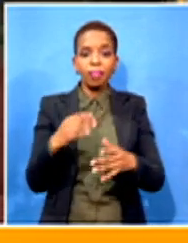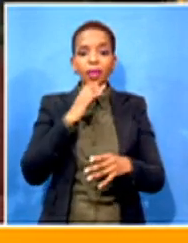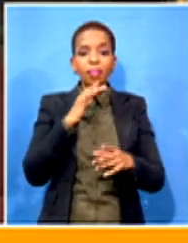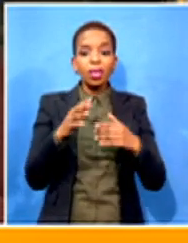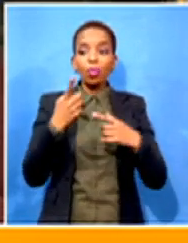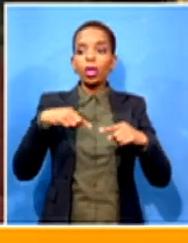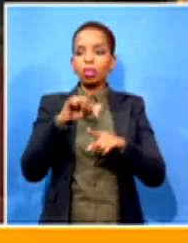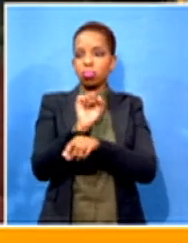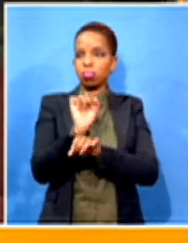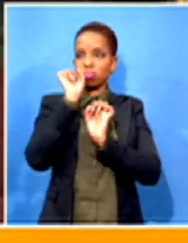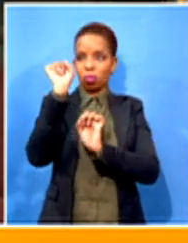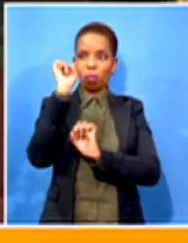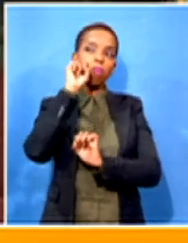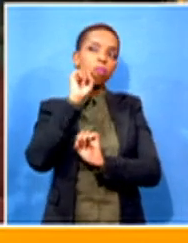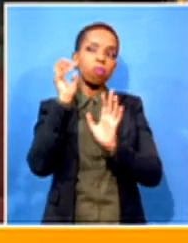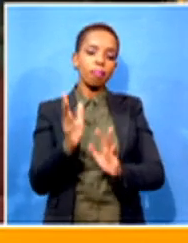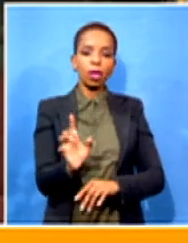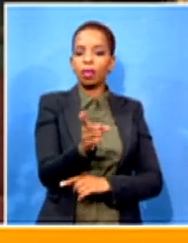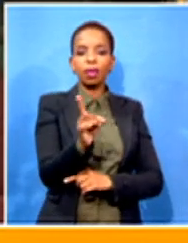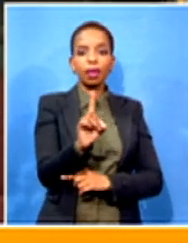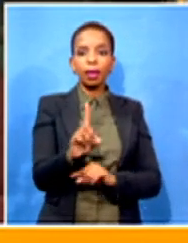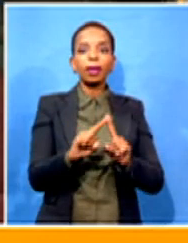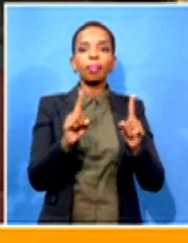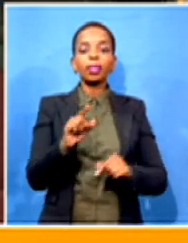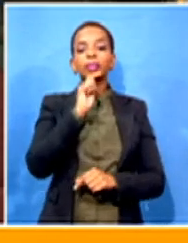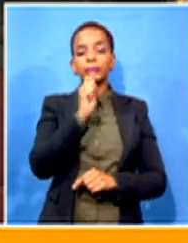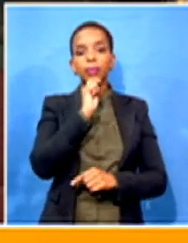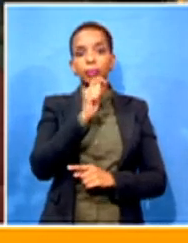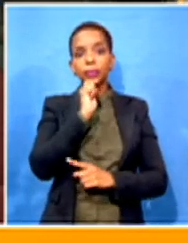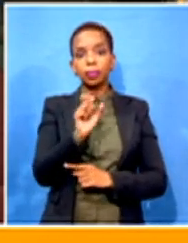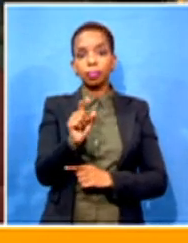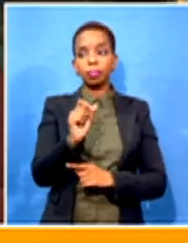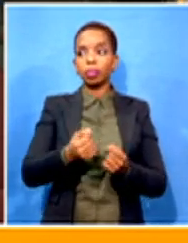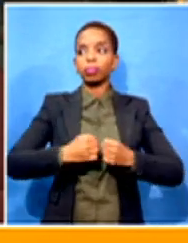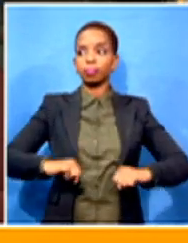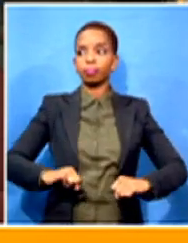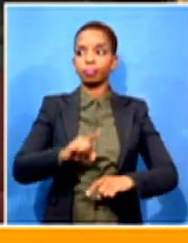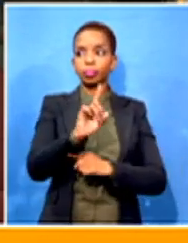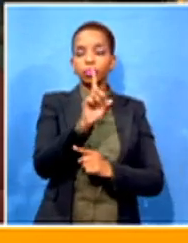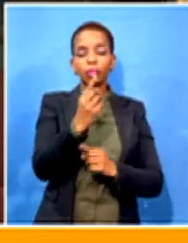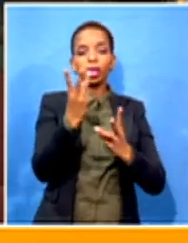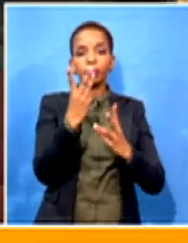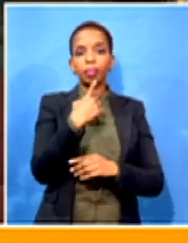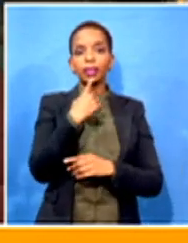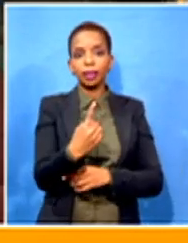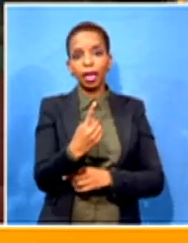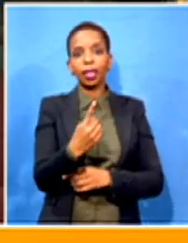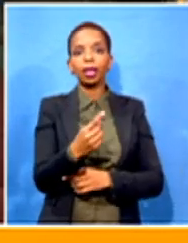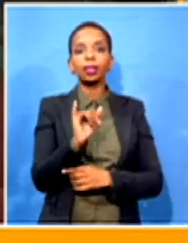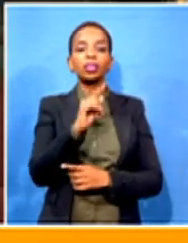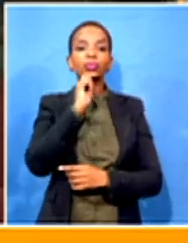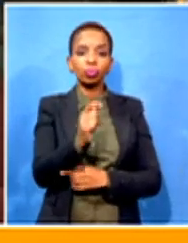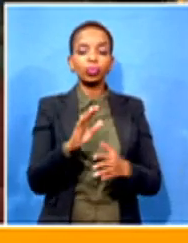granted. Yeah, and obesity, a big one too, because that's what a lot of people are saying is an underlying cause. Anyway, like